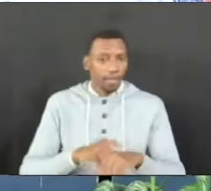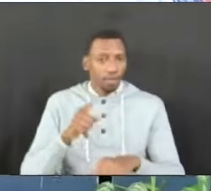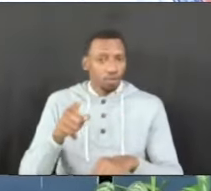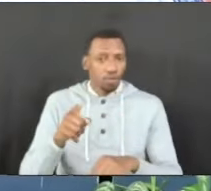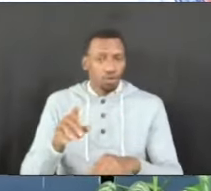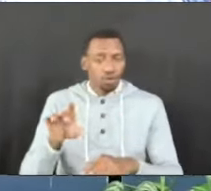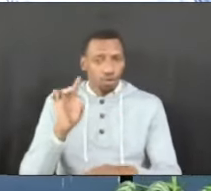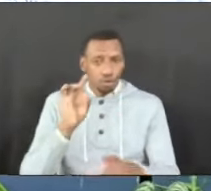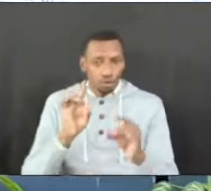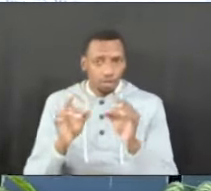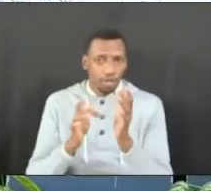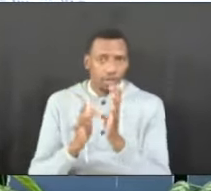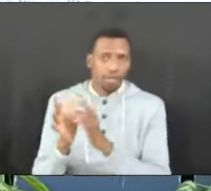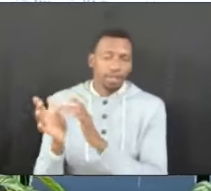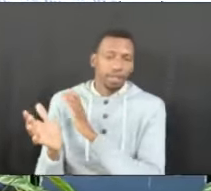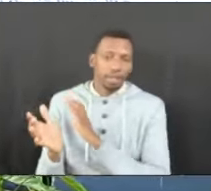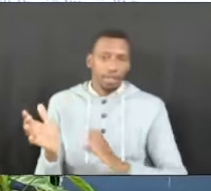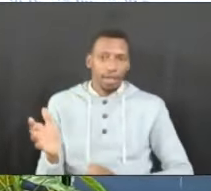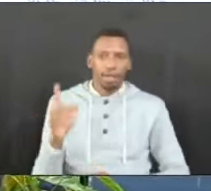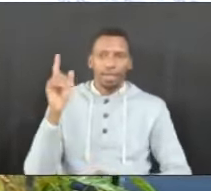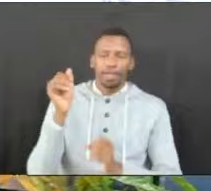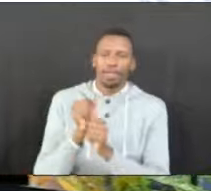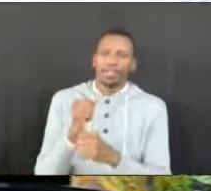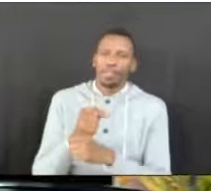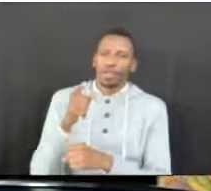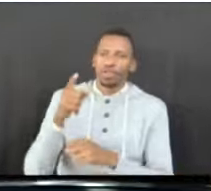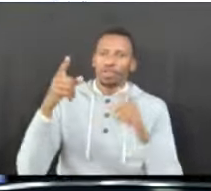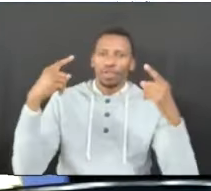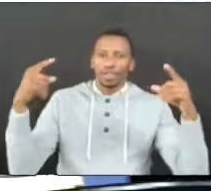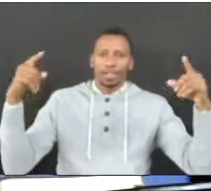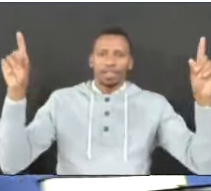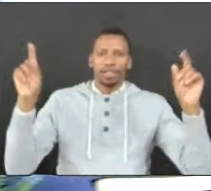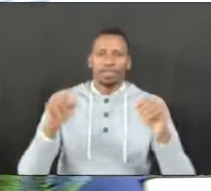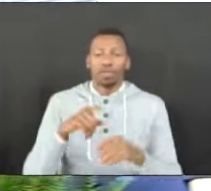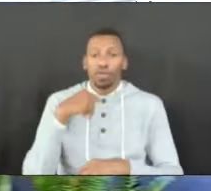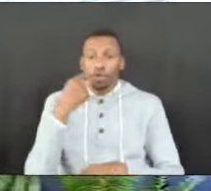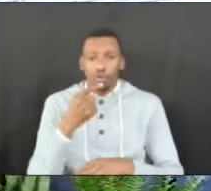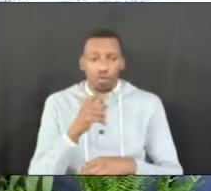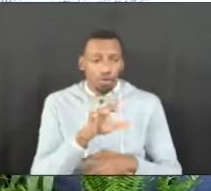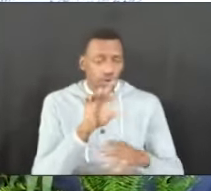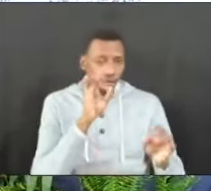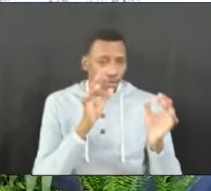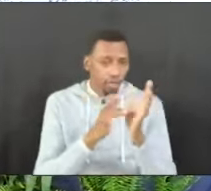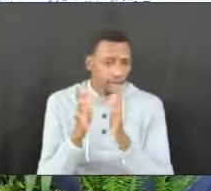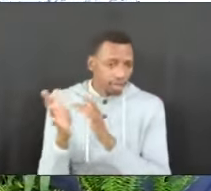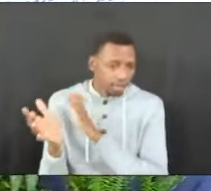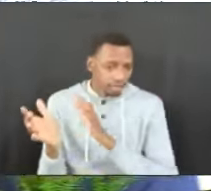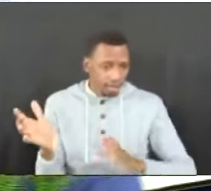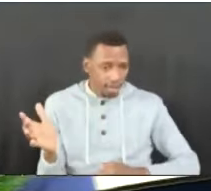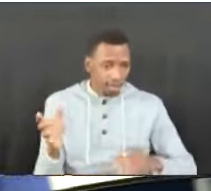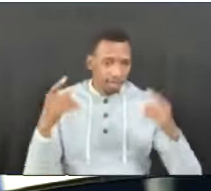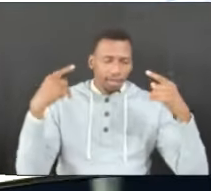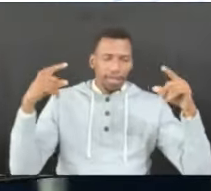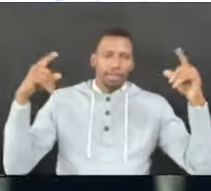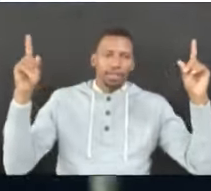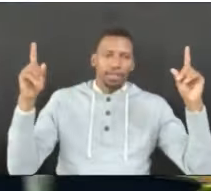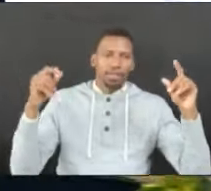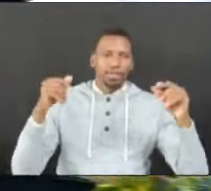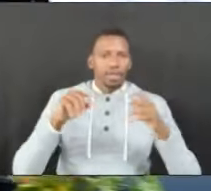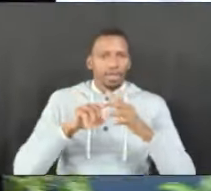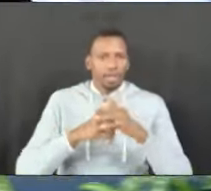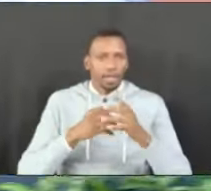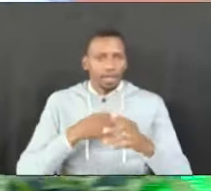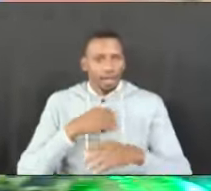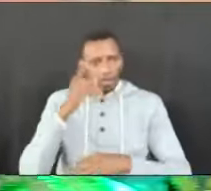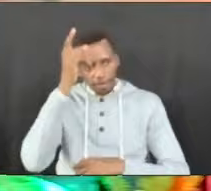you successful. Have you noticed? Those who choose Christ become successful, isn't it? They start having degrees. They